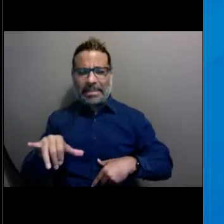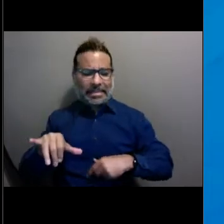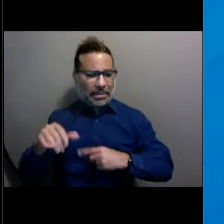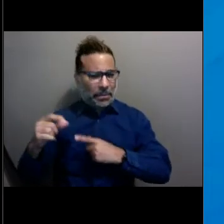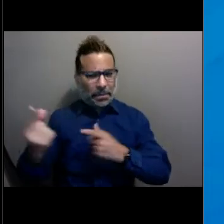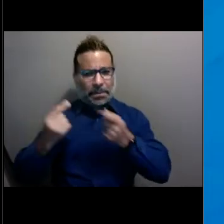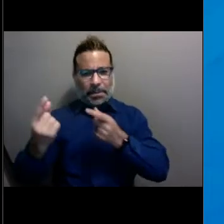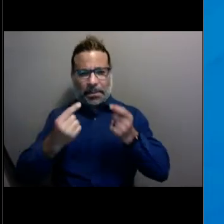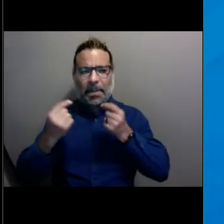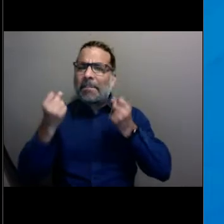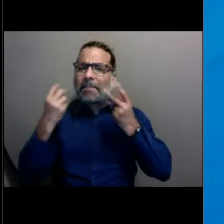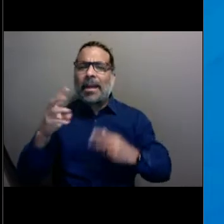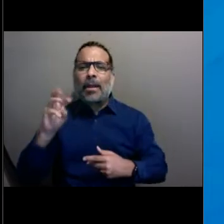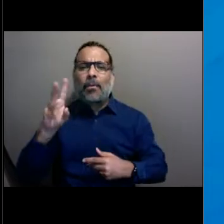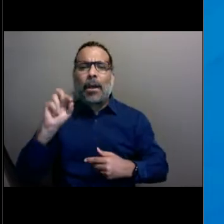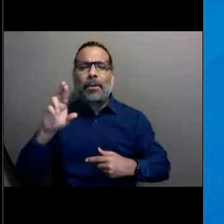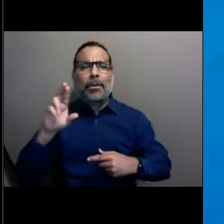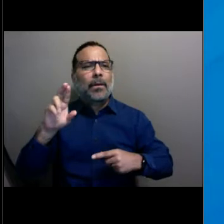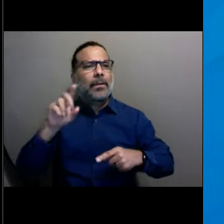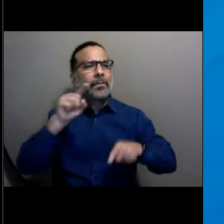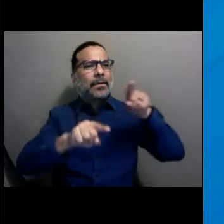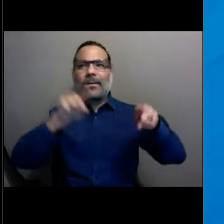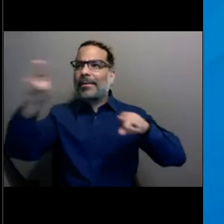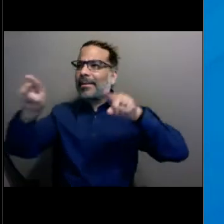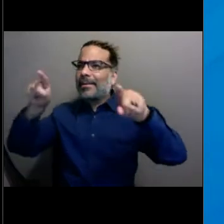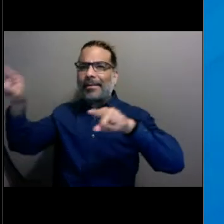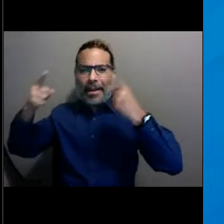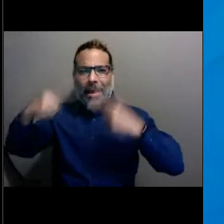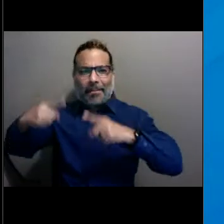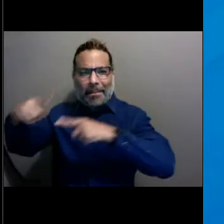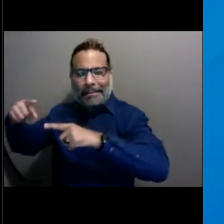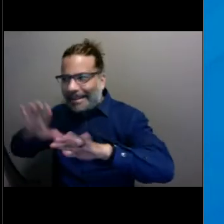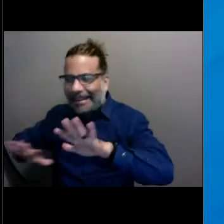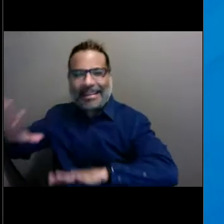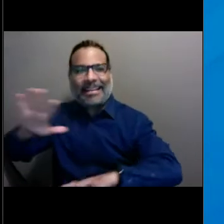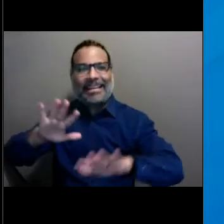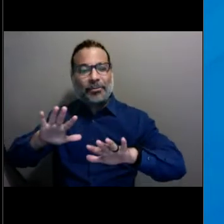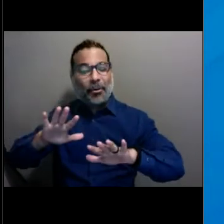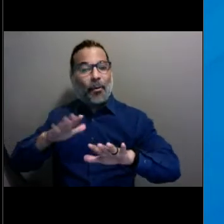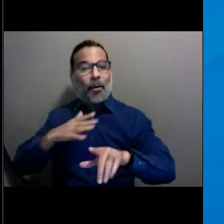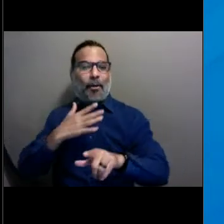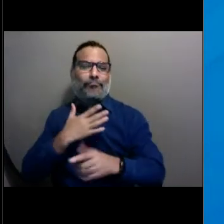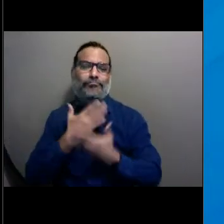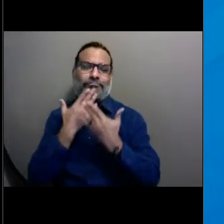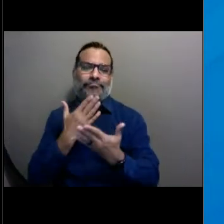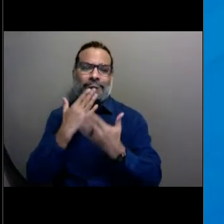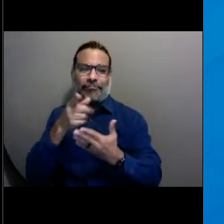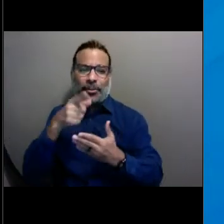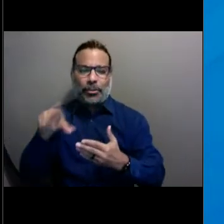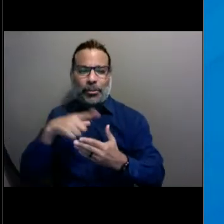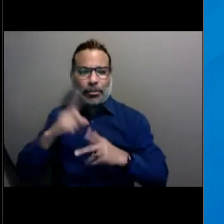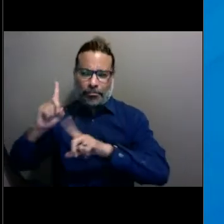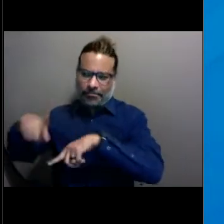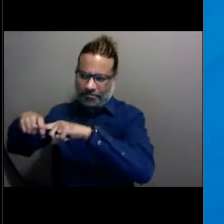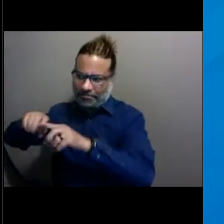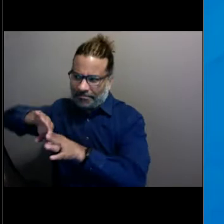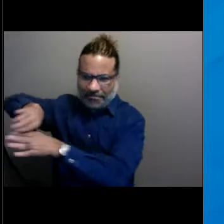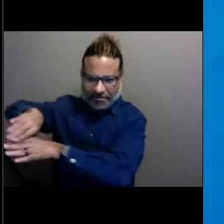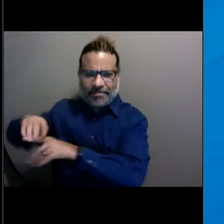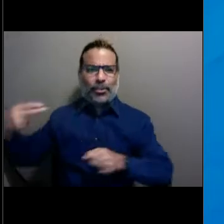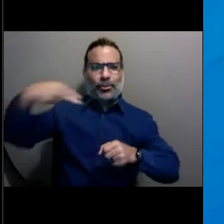of webinars happening all the time. So I appreciate you taking the time to spend the next hour and a half with us. We